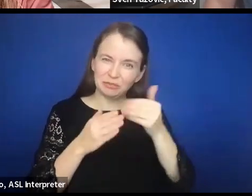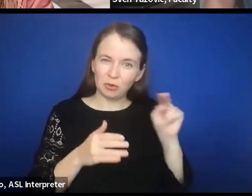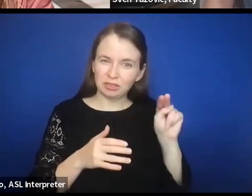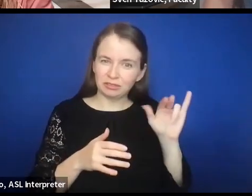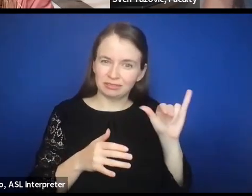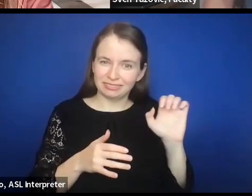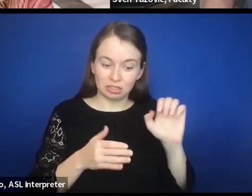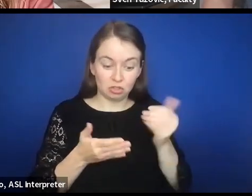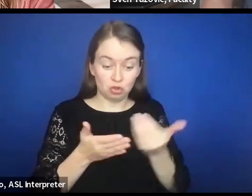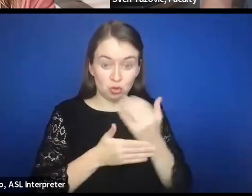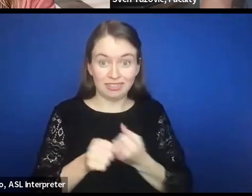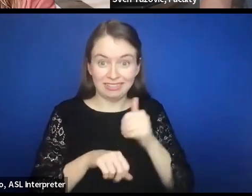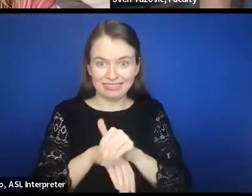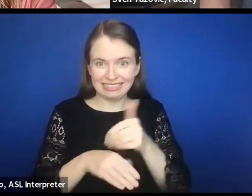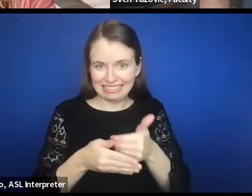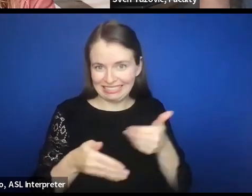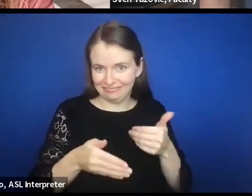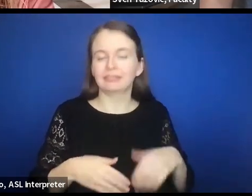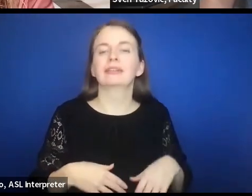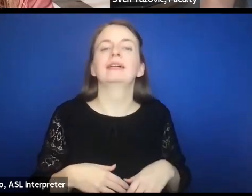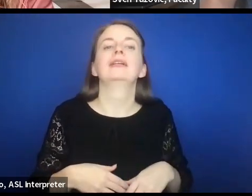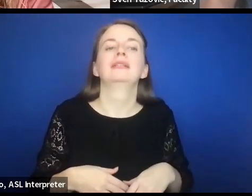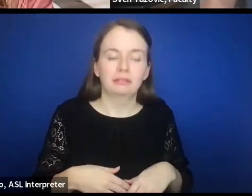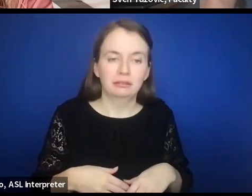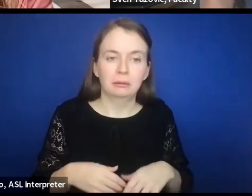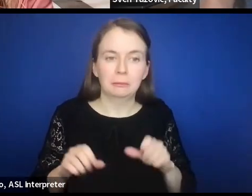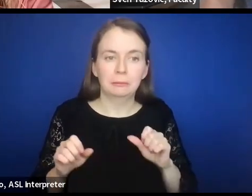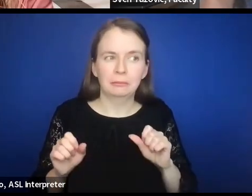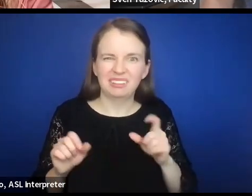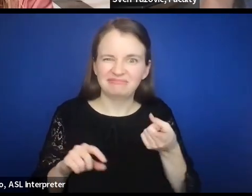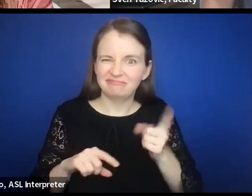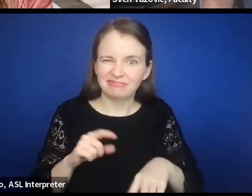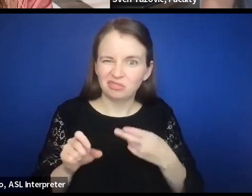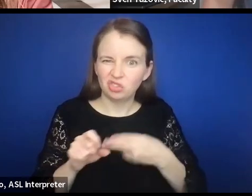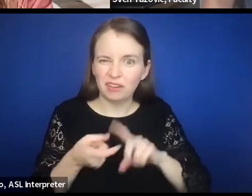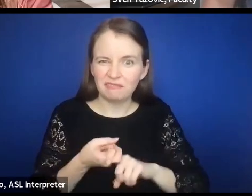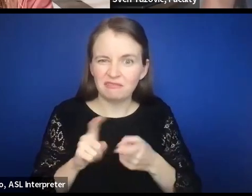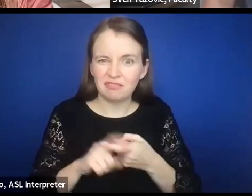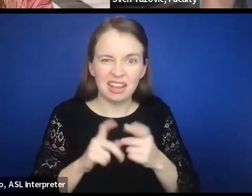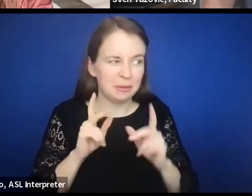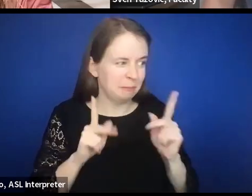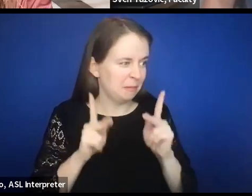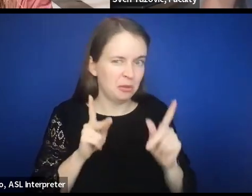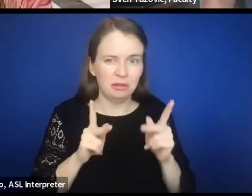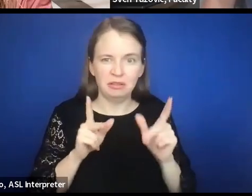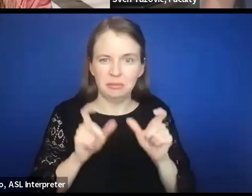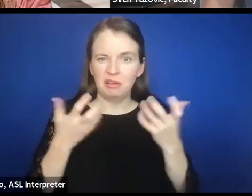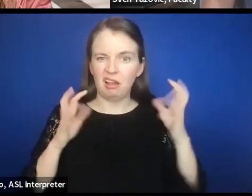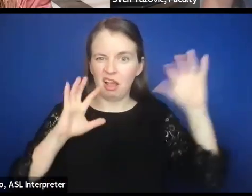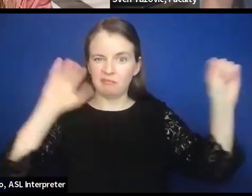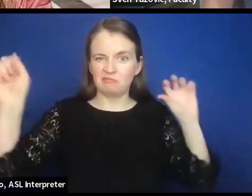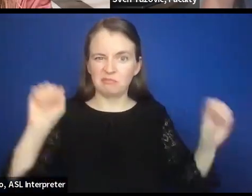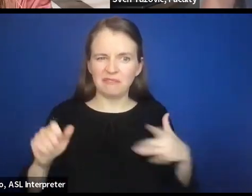and I remember on New Year's Eve I wasn't able to join any friends, so no one was around. And it was a